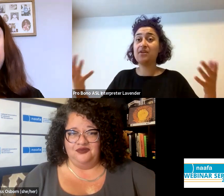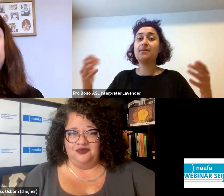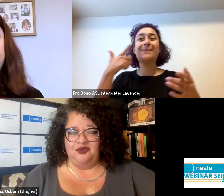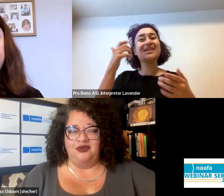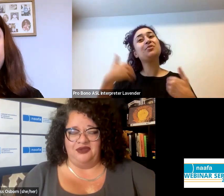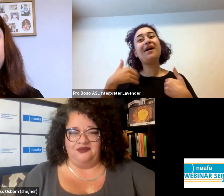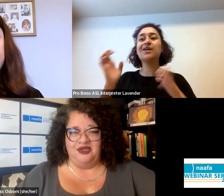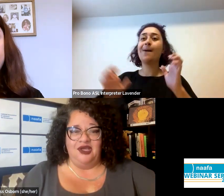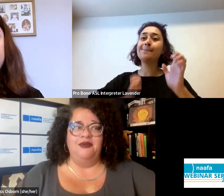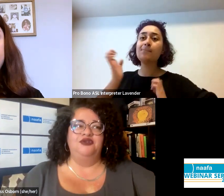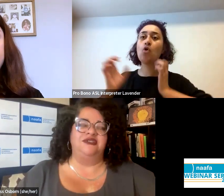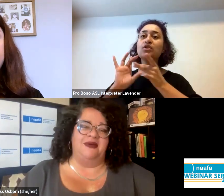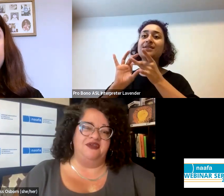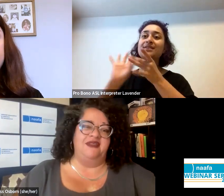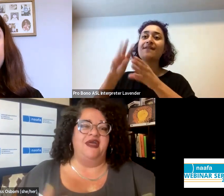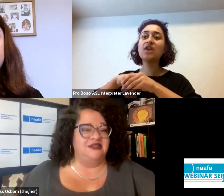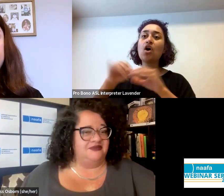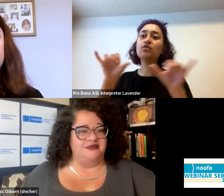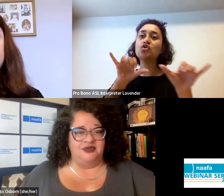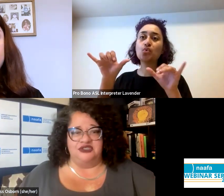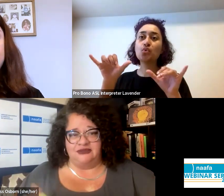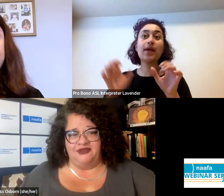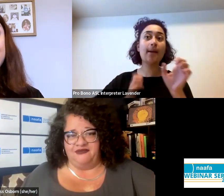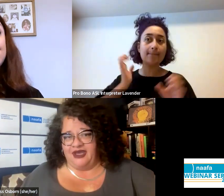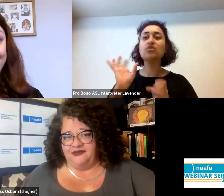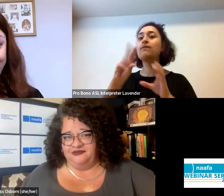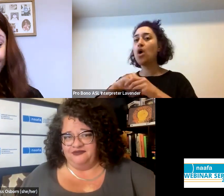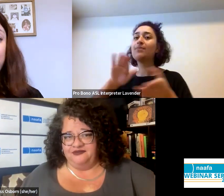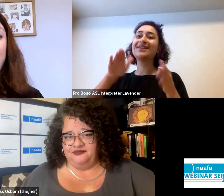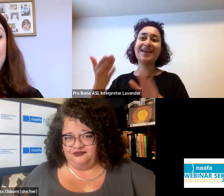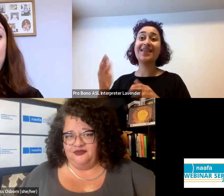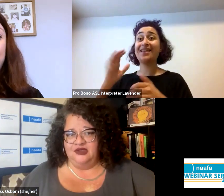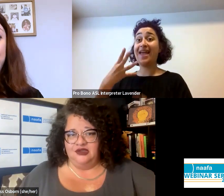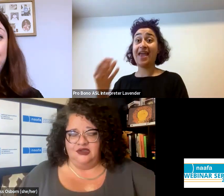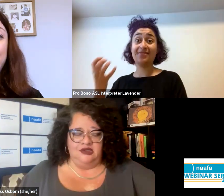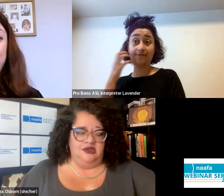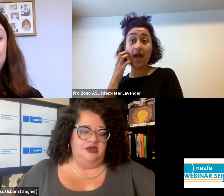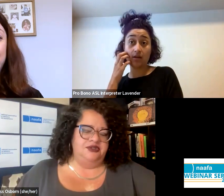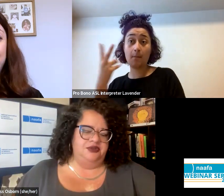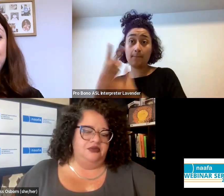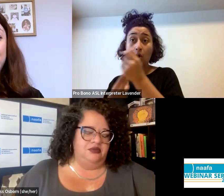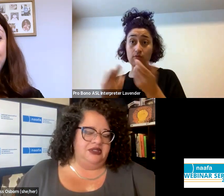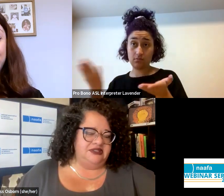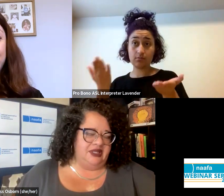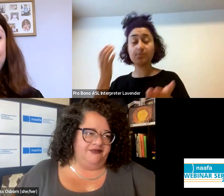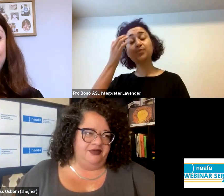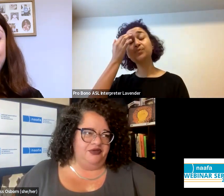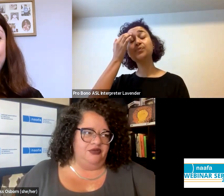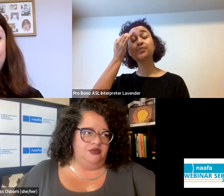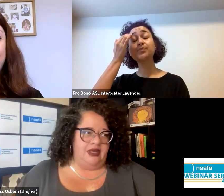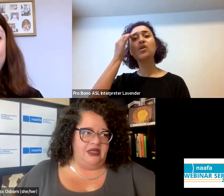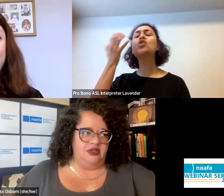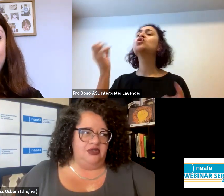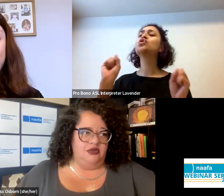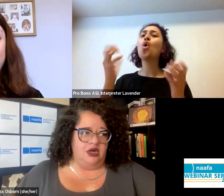too. Right. Emotions about the death and sometimes emotions about the fat. Yep. So what is it like for